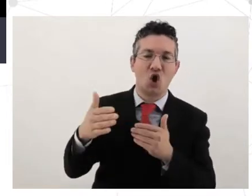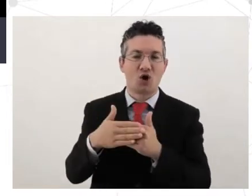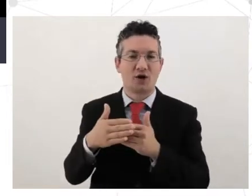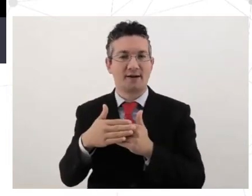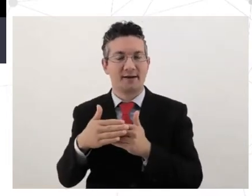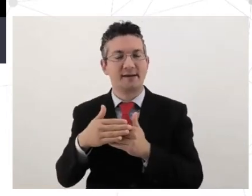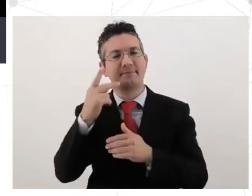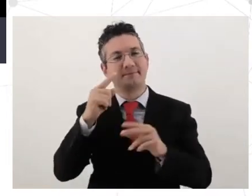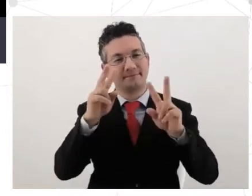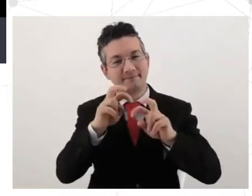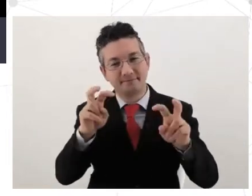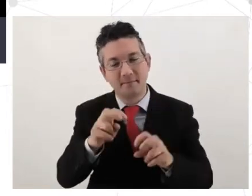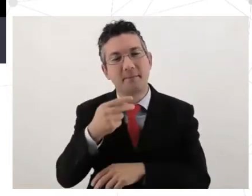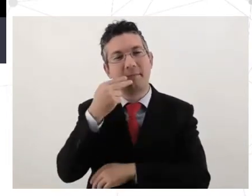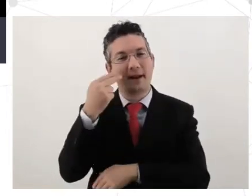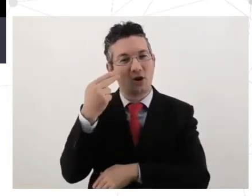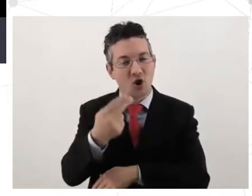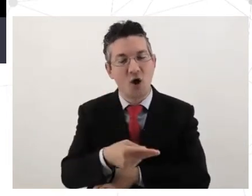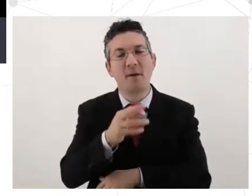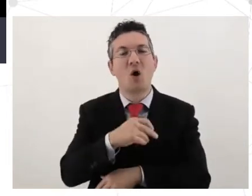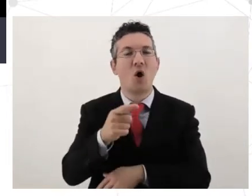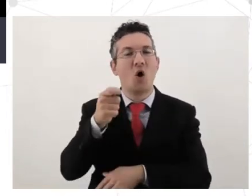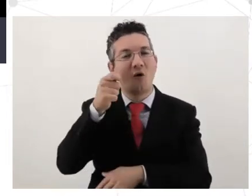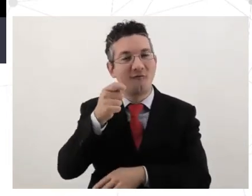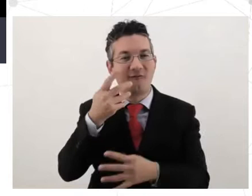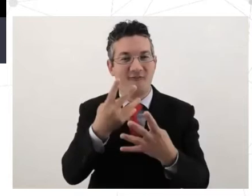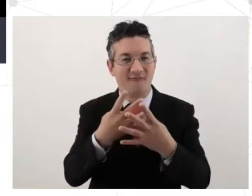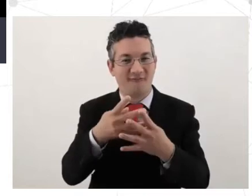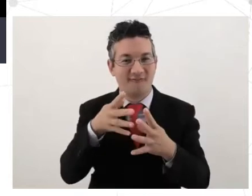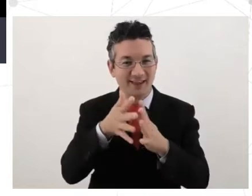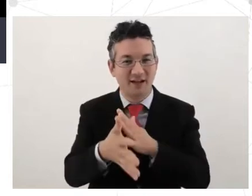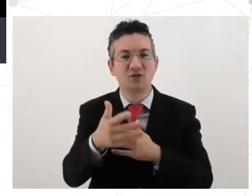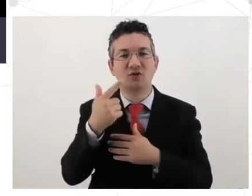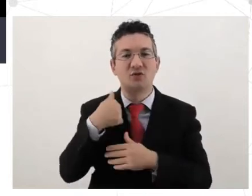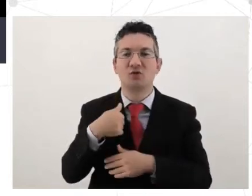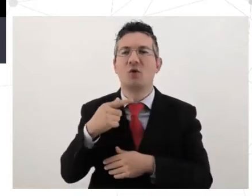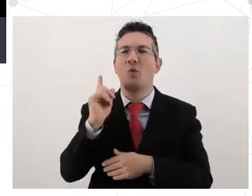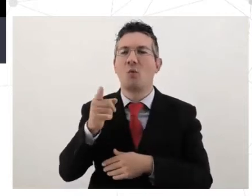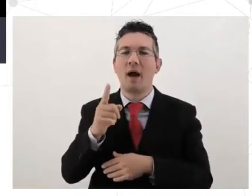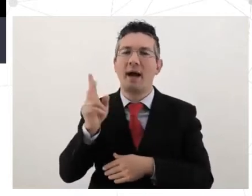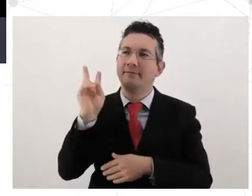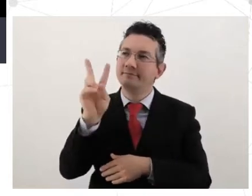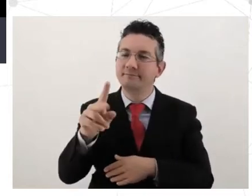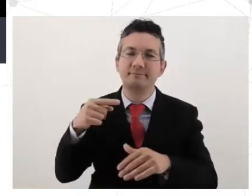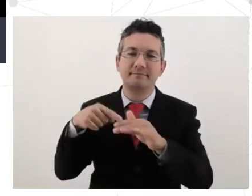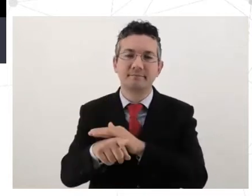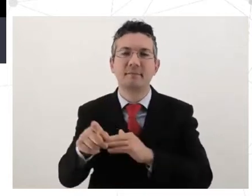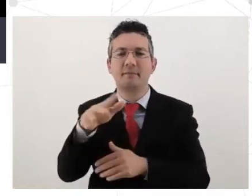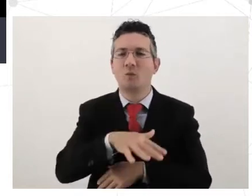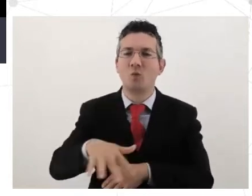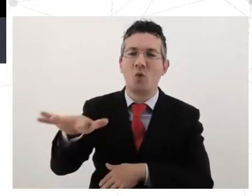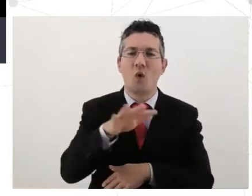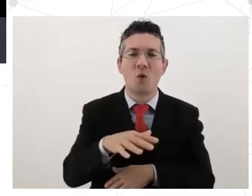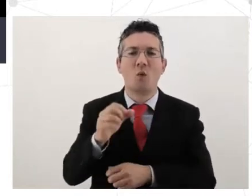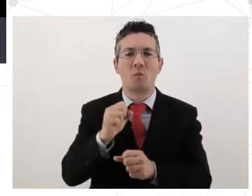We're really excited by Soundscape Street Preview, and just can't wait to hear, I'm sure, about the amazing things